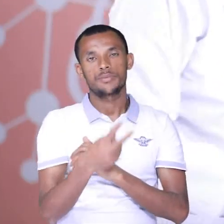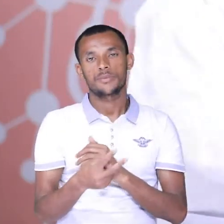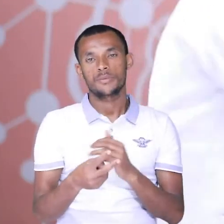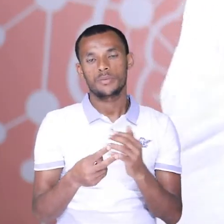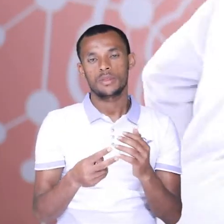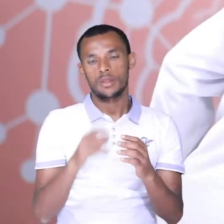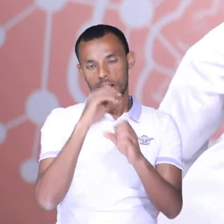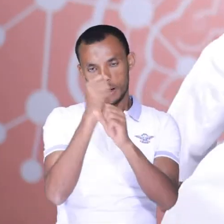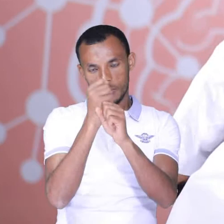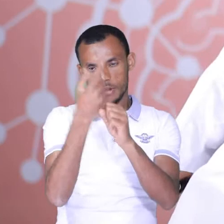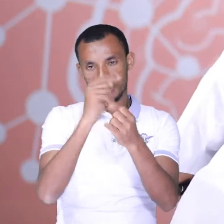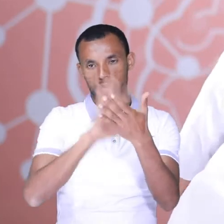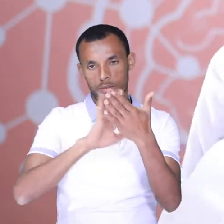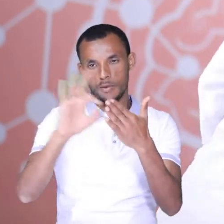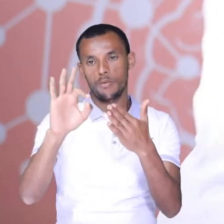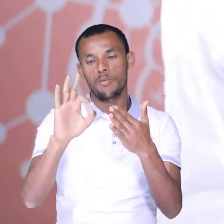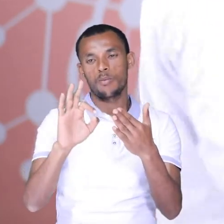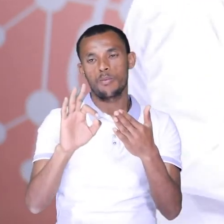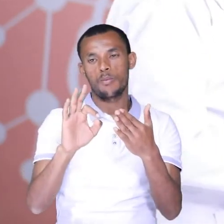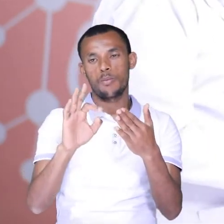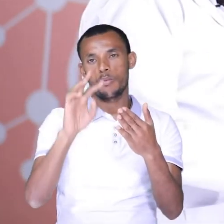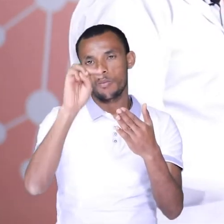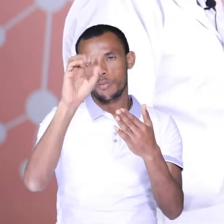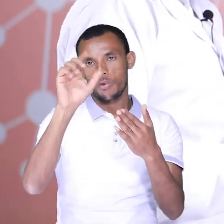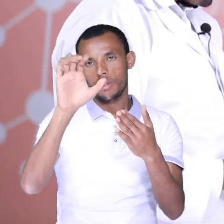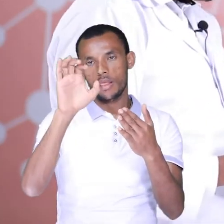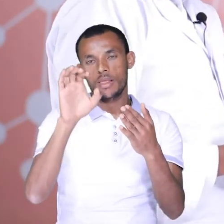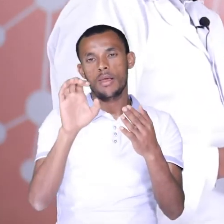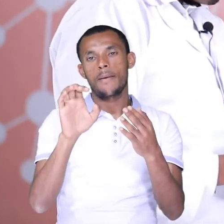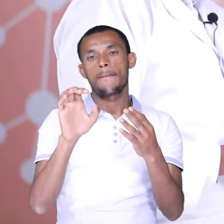Calculate the number of moles present in